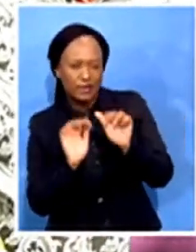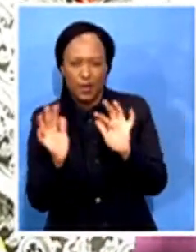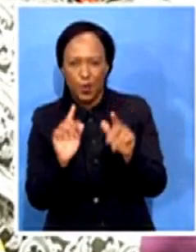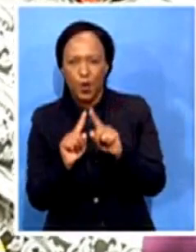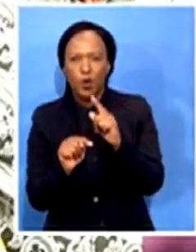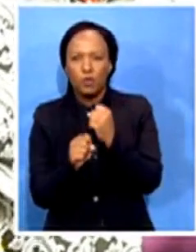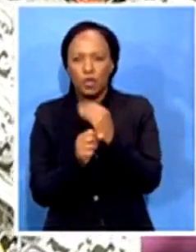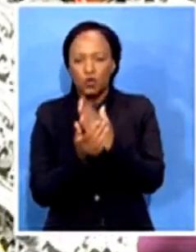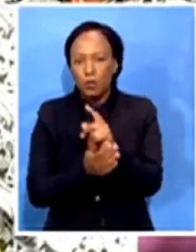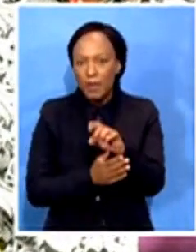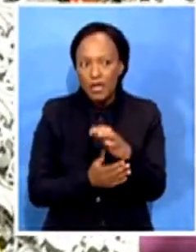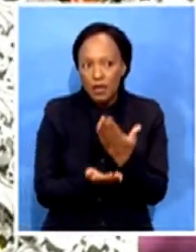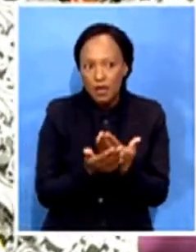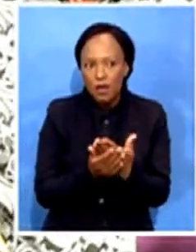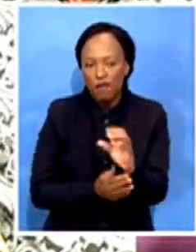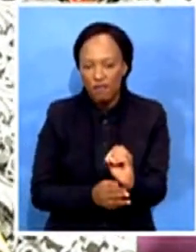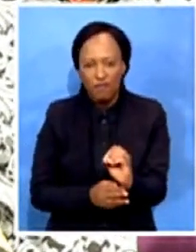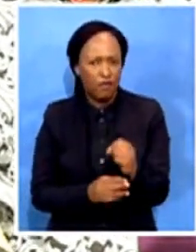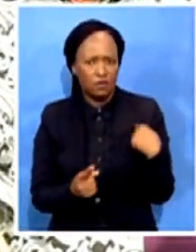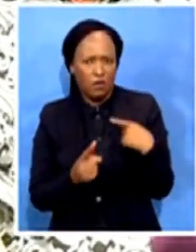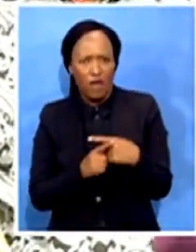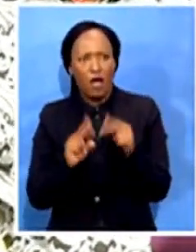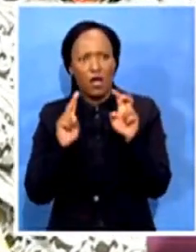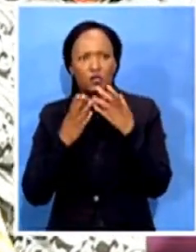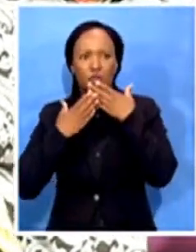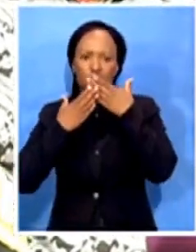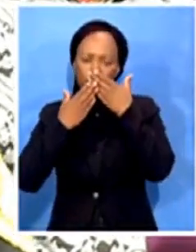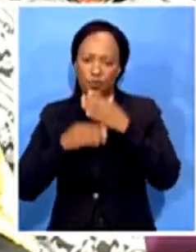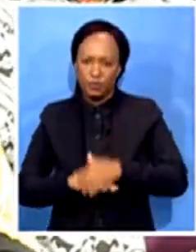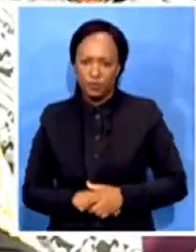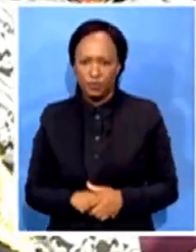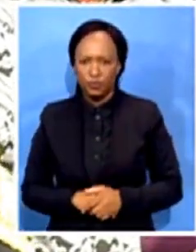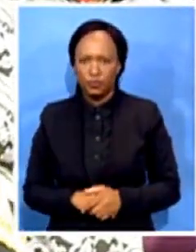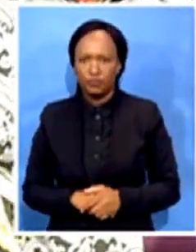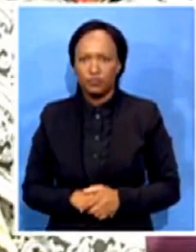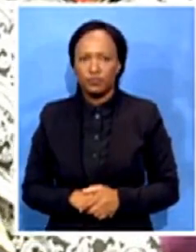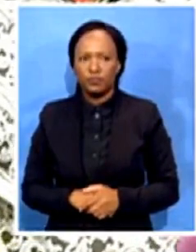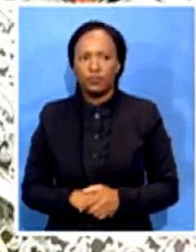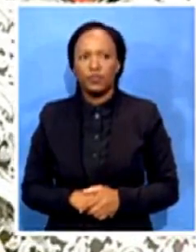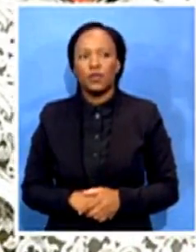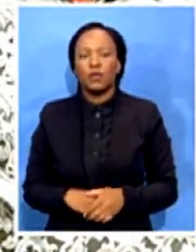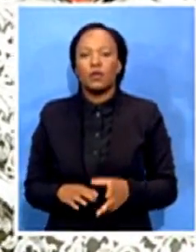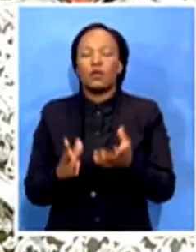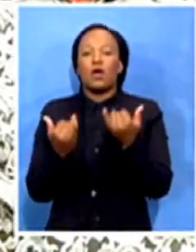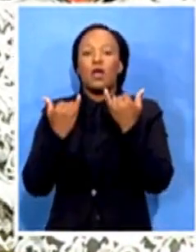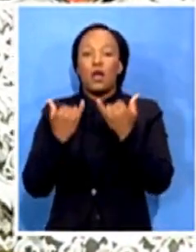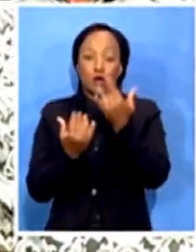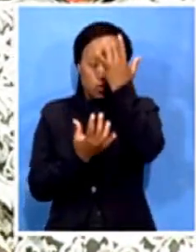were no issues around issues of PPE. And maybe just to indicate that something that we have also picked up is